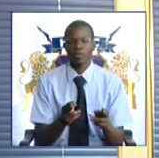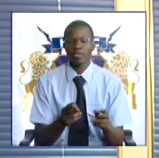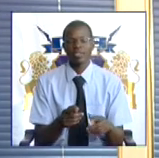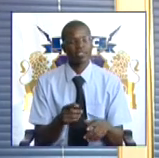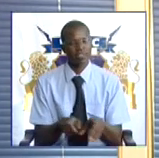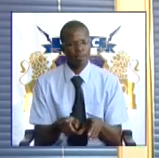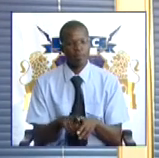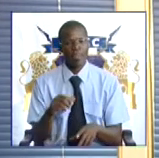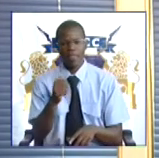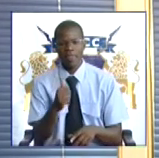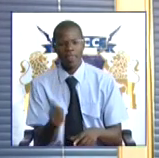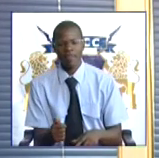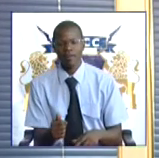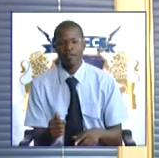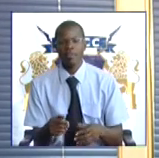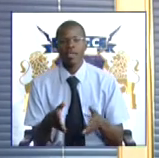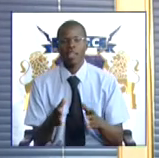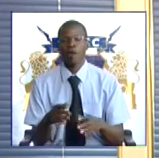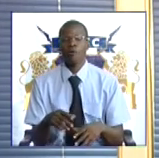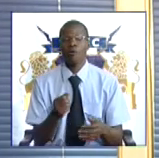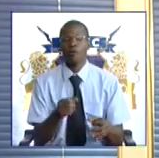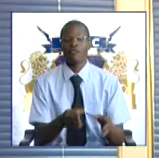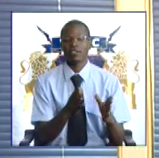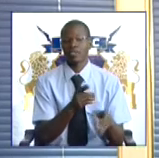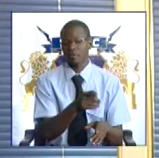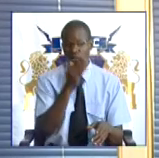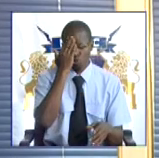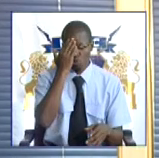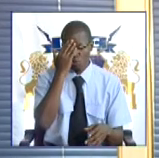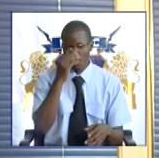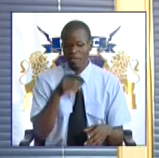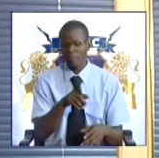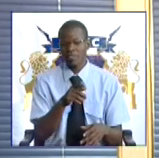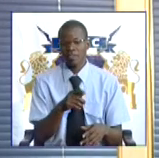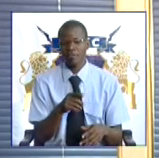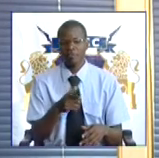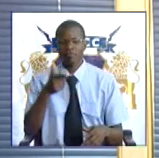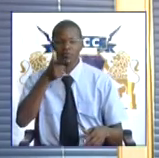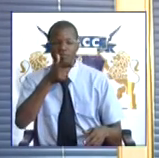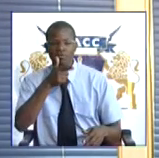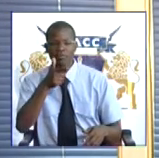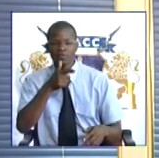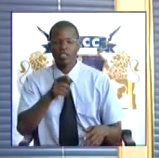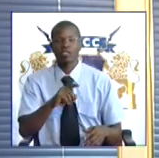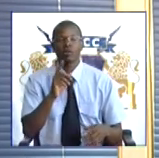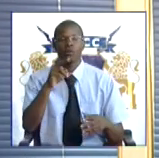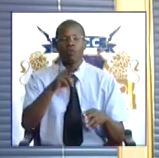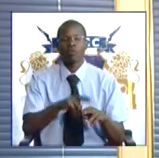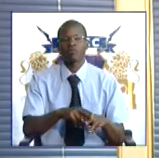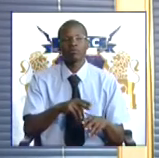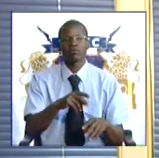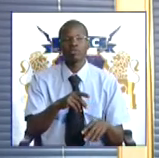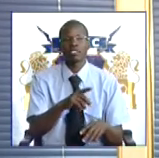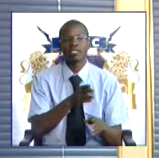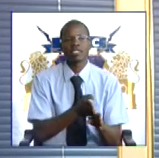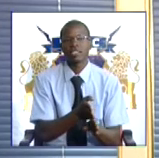they have been subject to the integrity test. However, a decision whether to disclose the